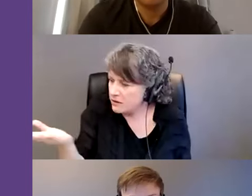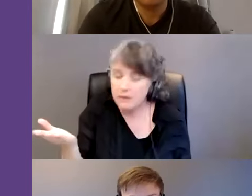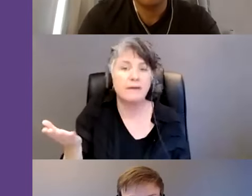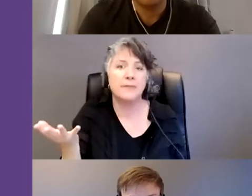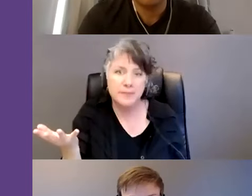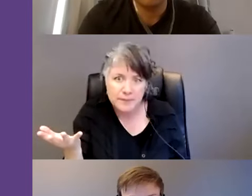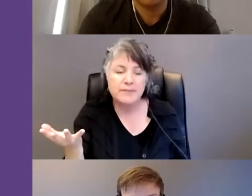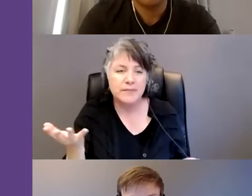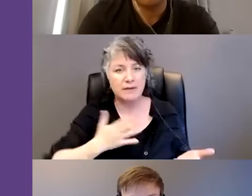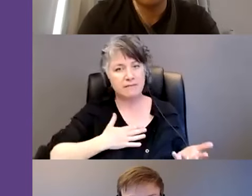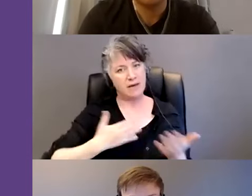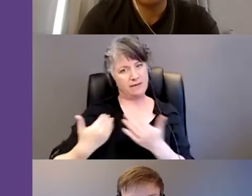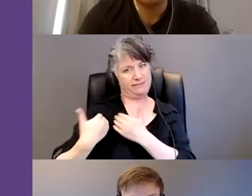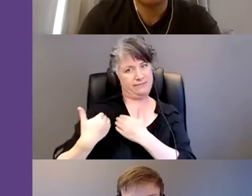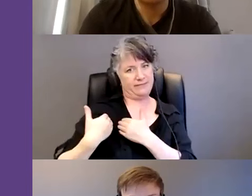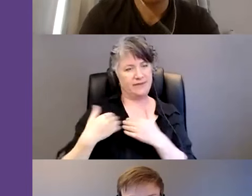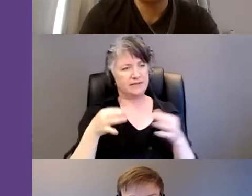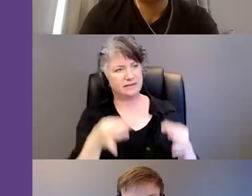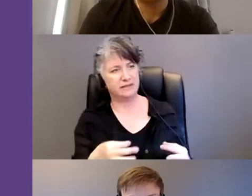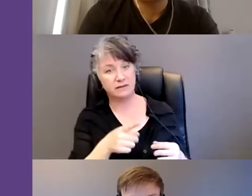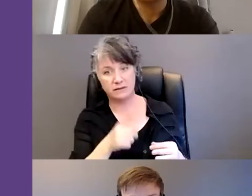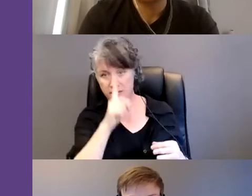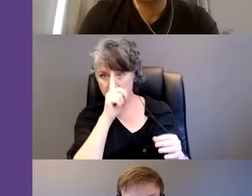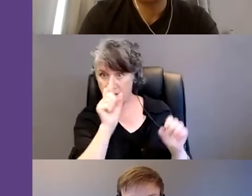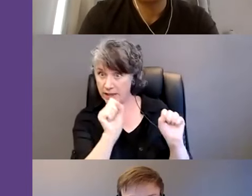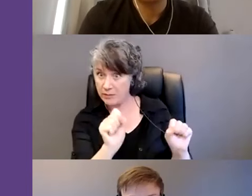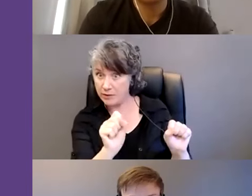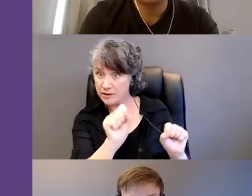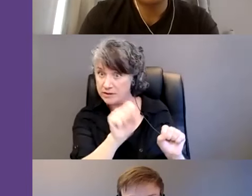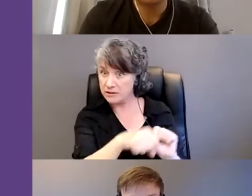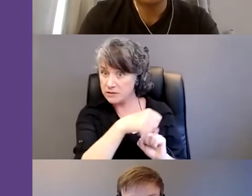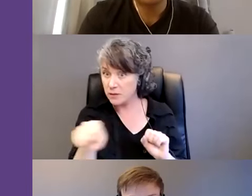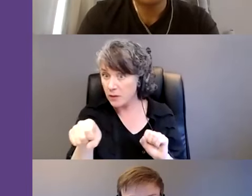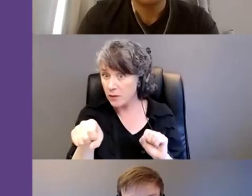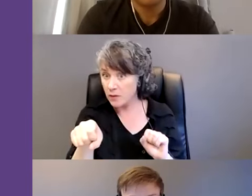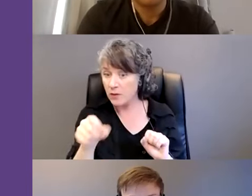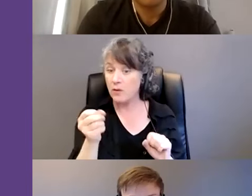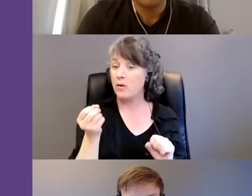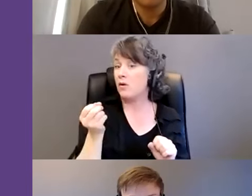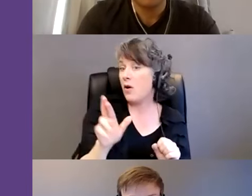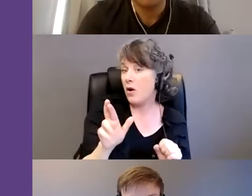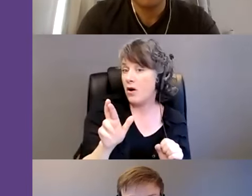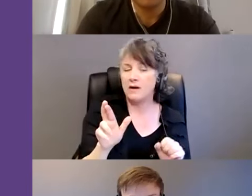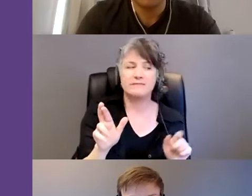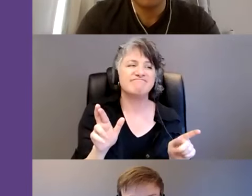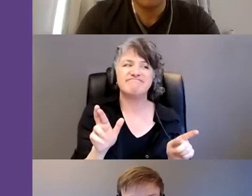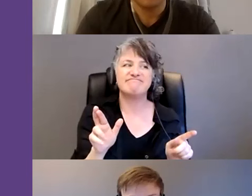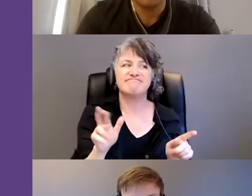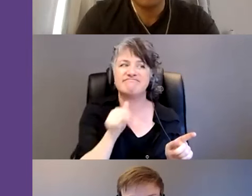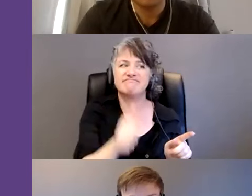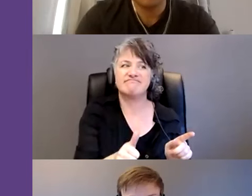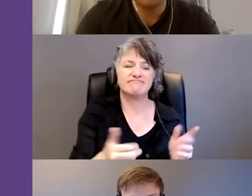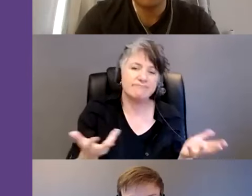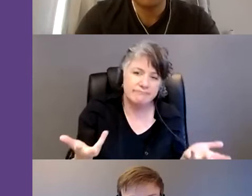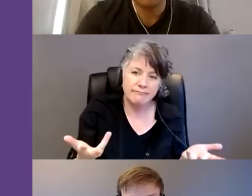job is to decide whether you are capable and can make your own decisions, or if you're not capable and you can't. And